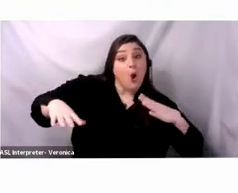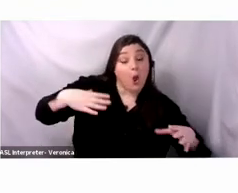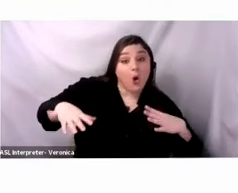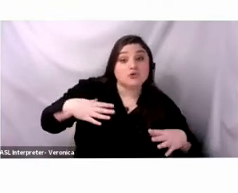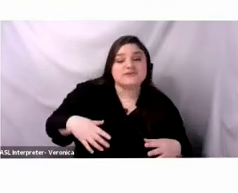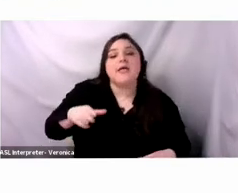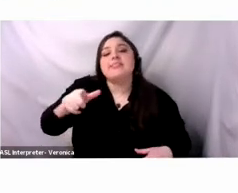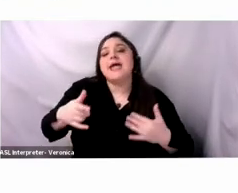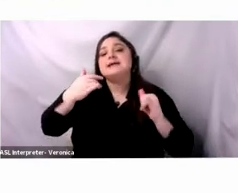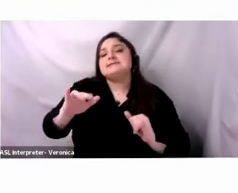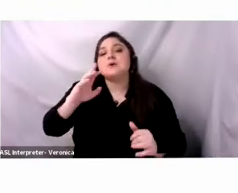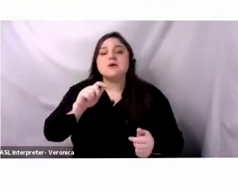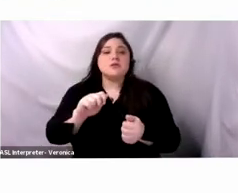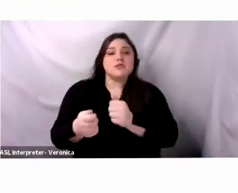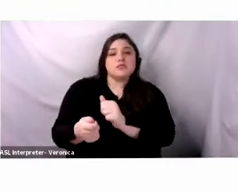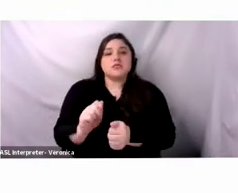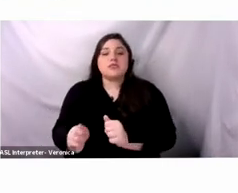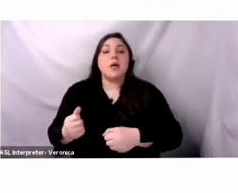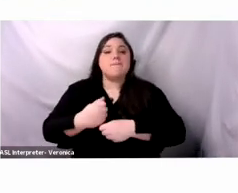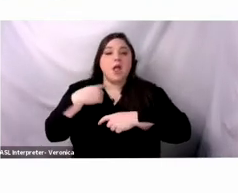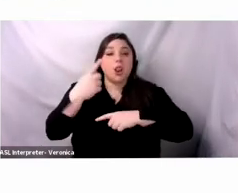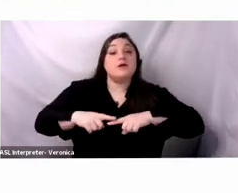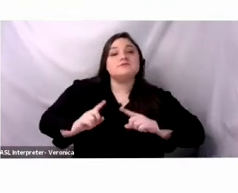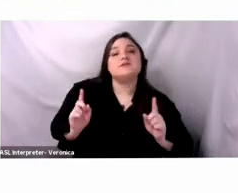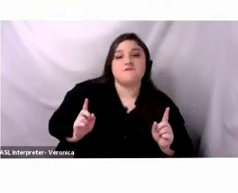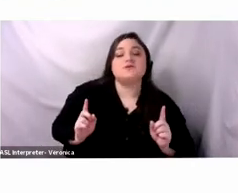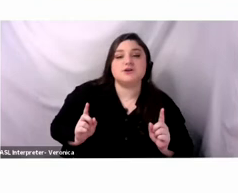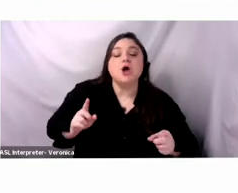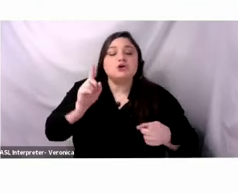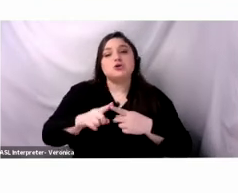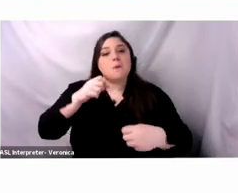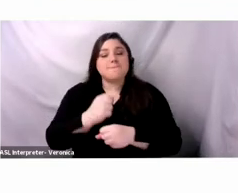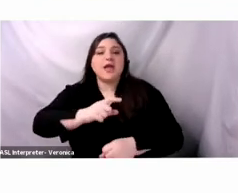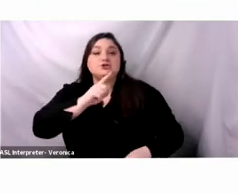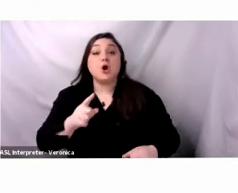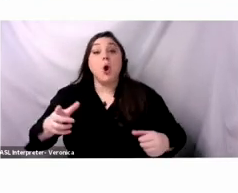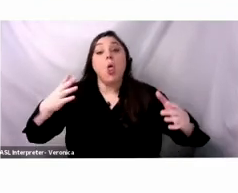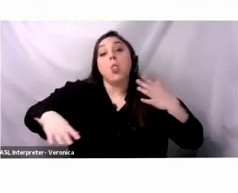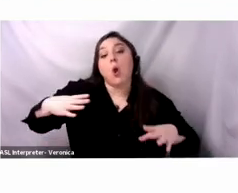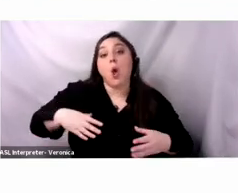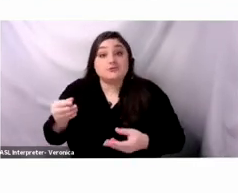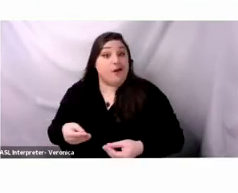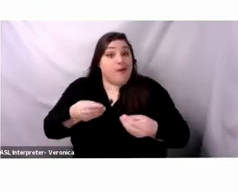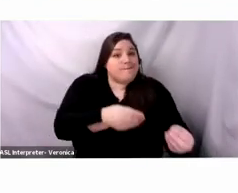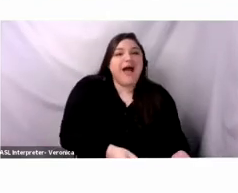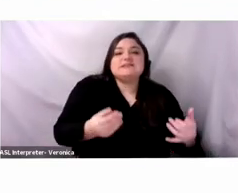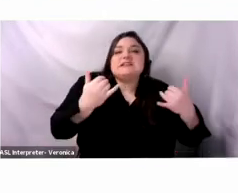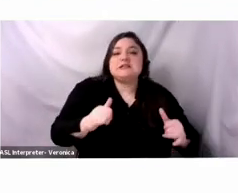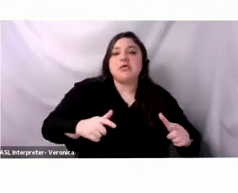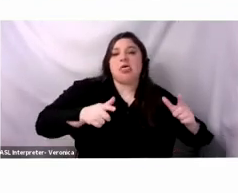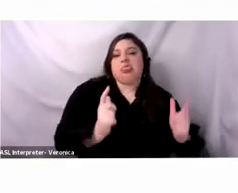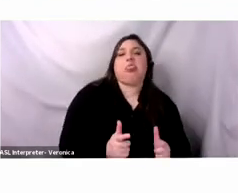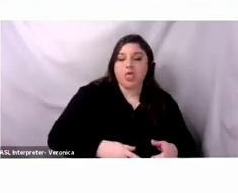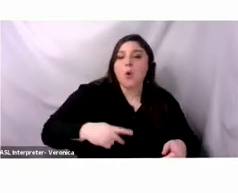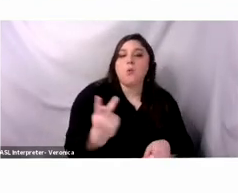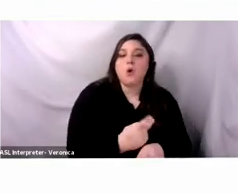and locals. With suits, they cut the sleeves short in an attempt to demean the wearer. But my friends Molly and Molly explained to me that this did